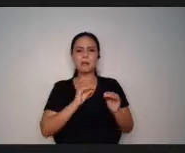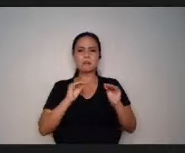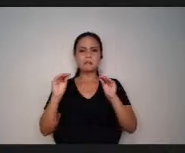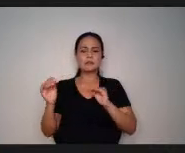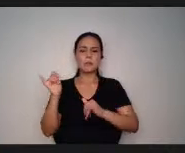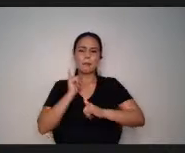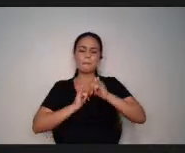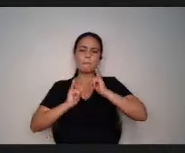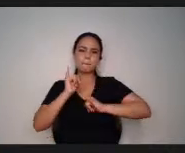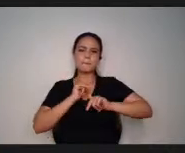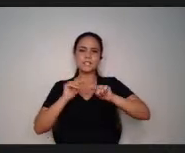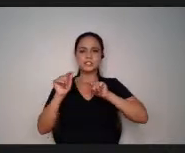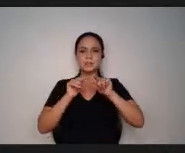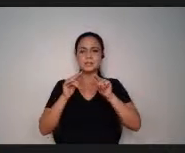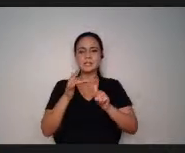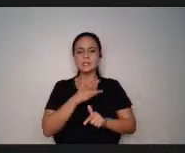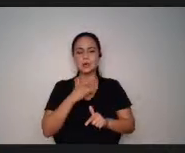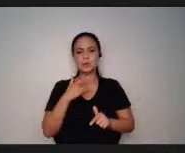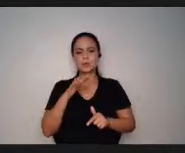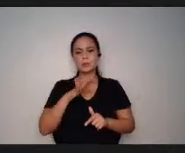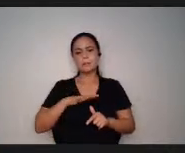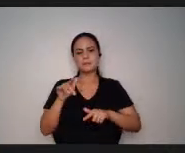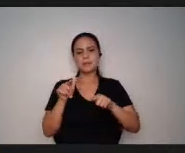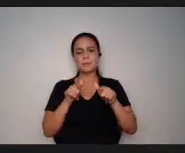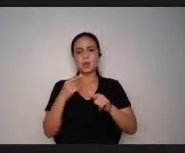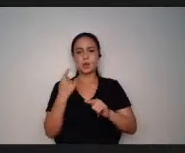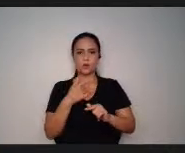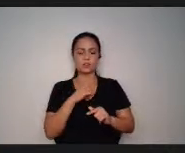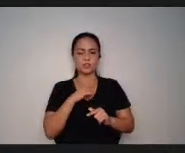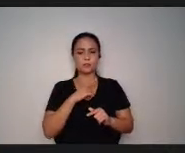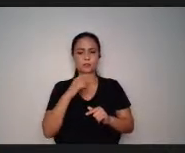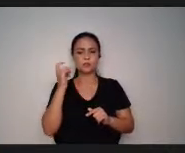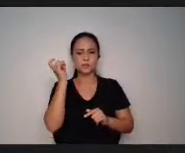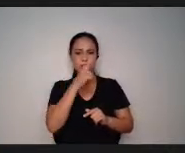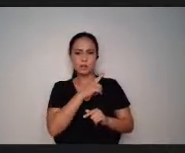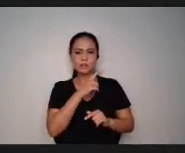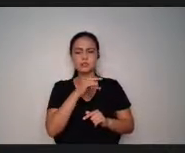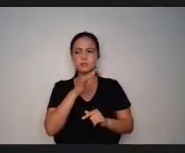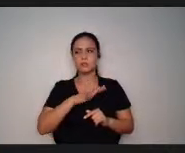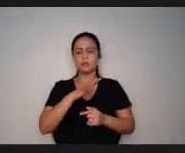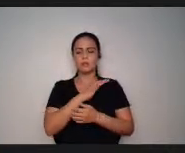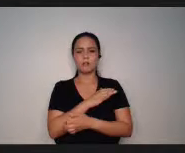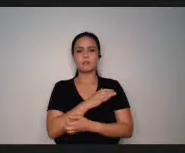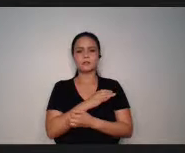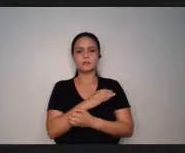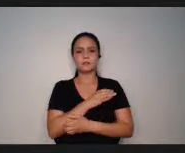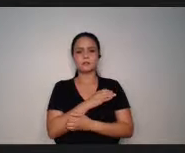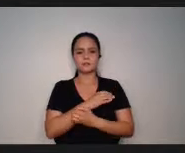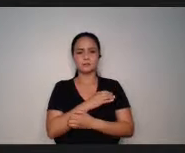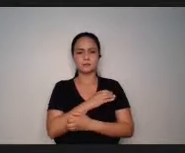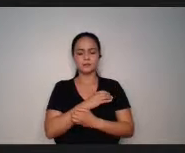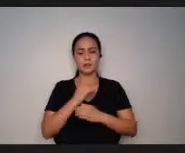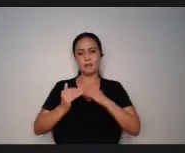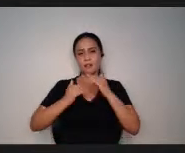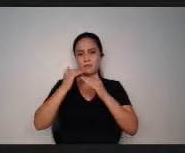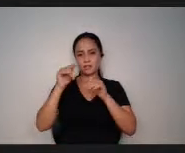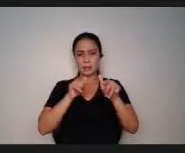in the beginning with the relevance of healthy work during this global pandemic, which is of